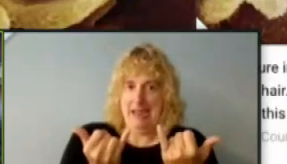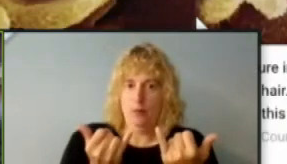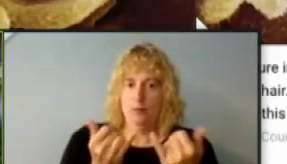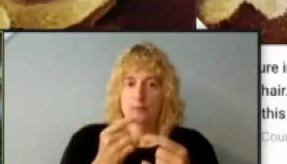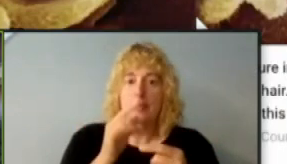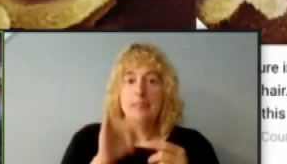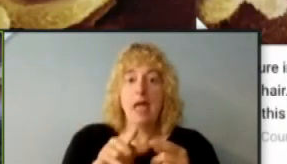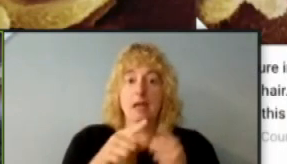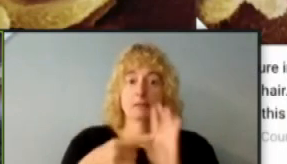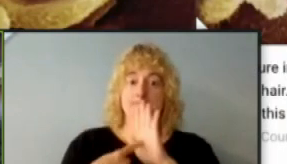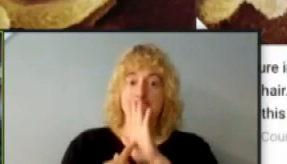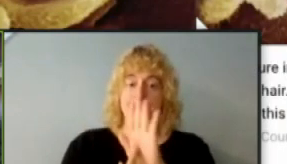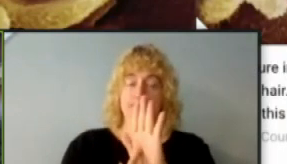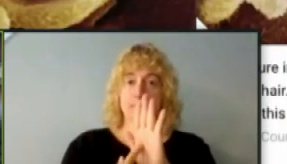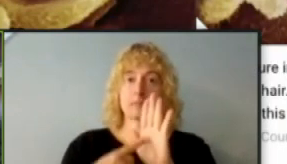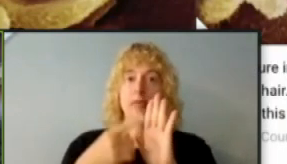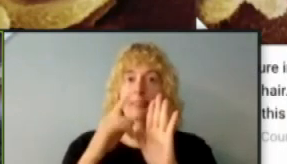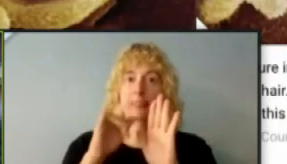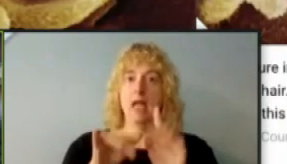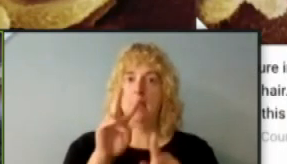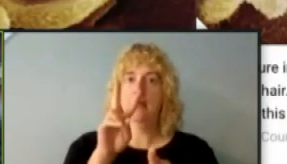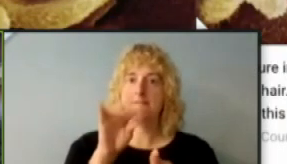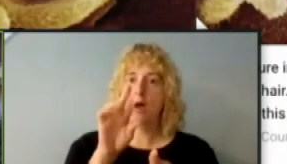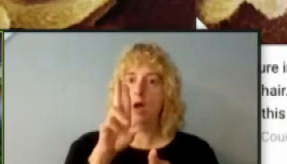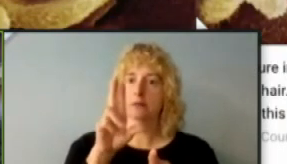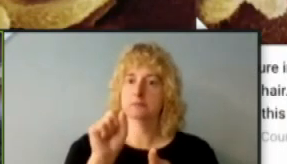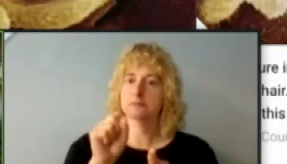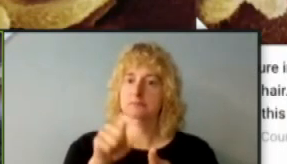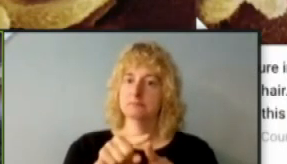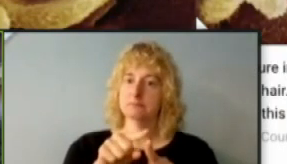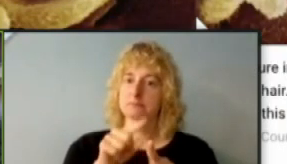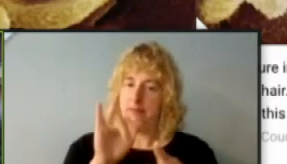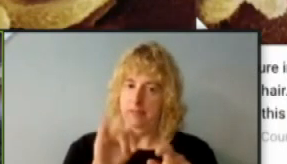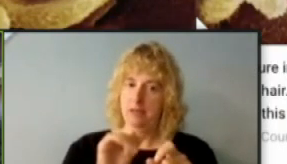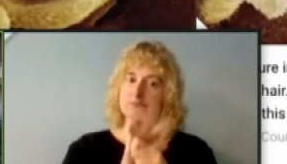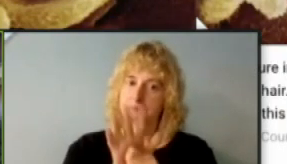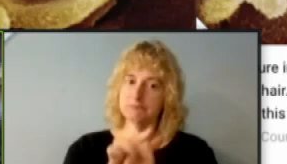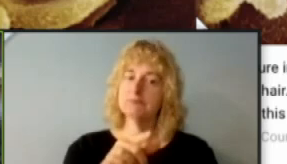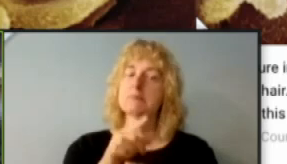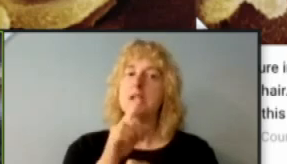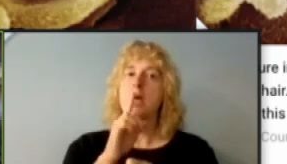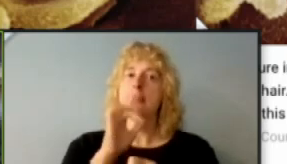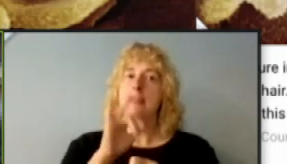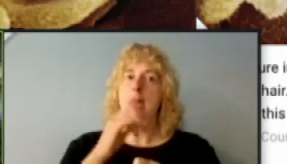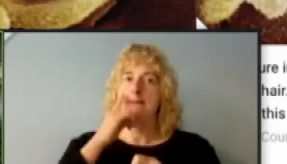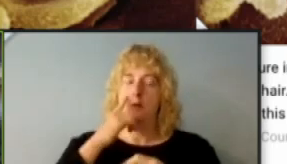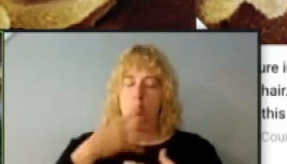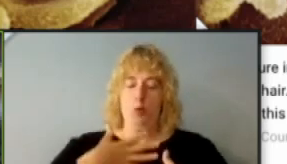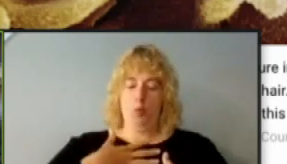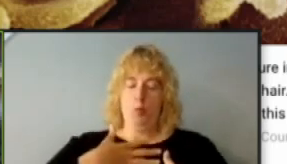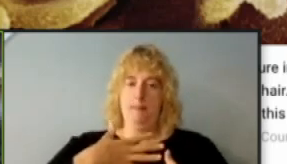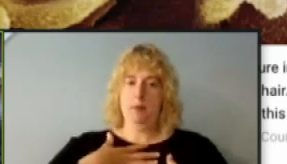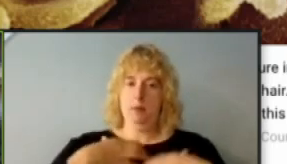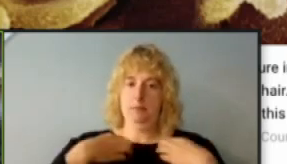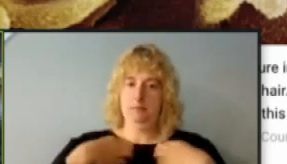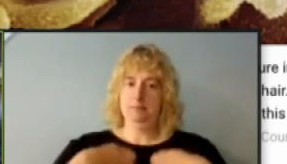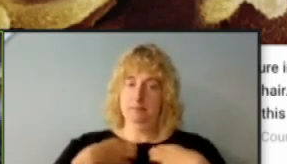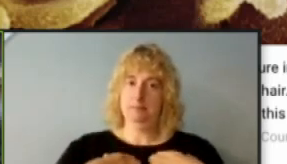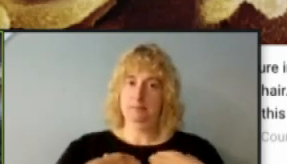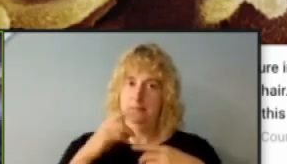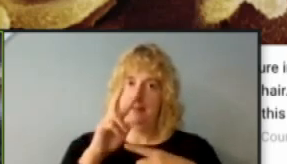virus. Remember, this is a respiratory virus. It's particularly very good at reproducing, and each